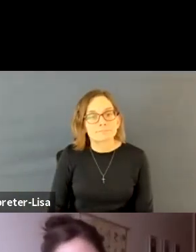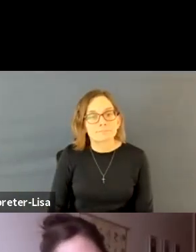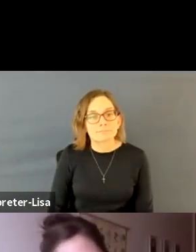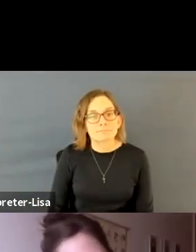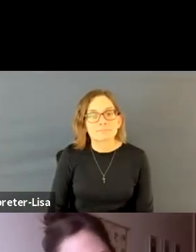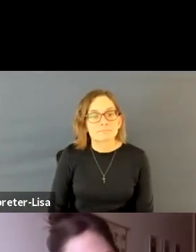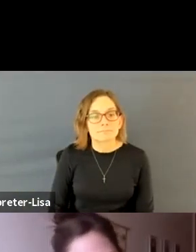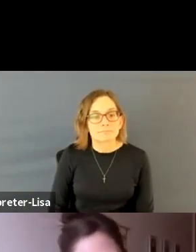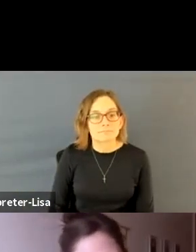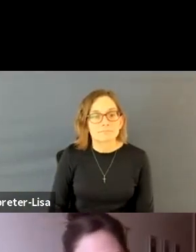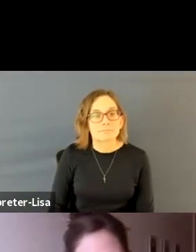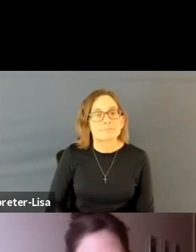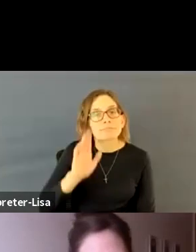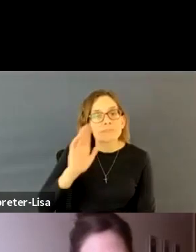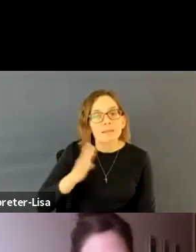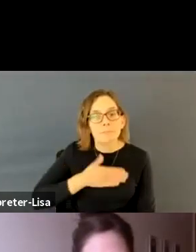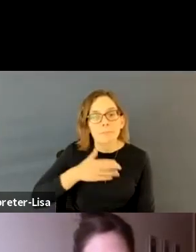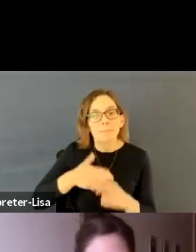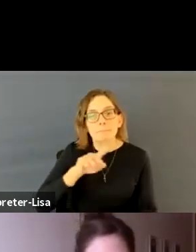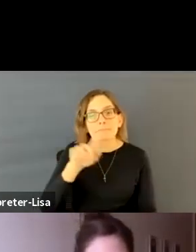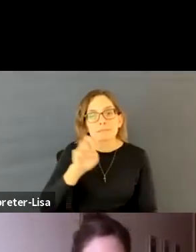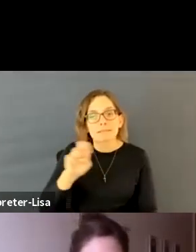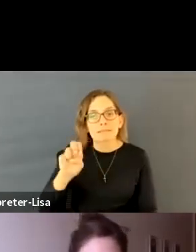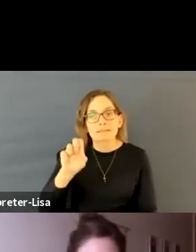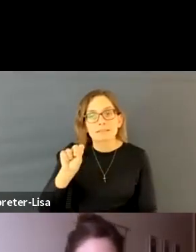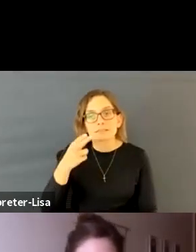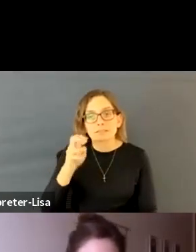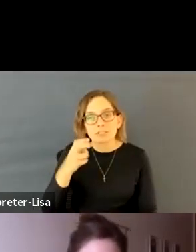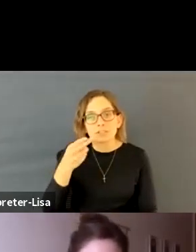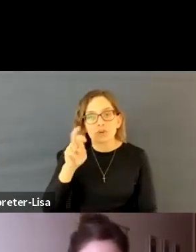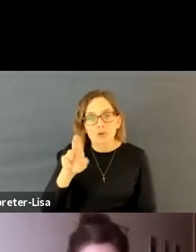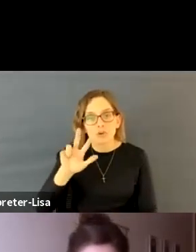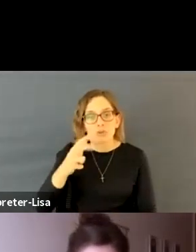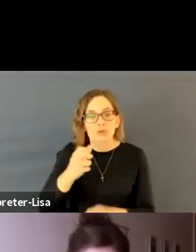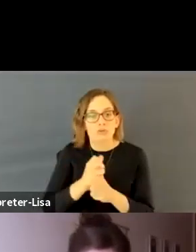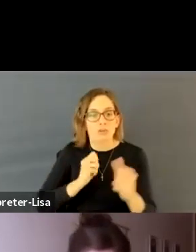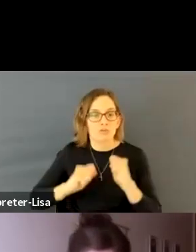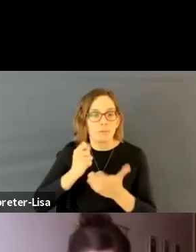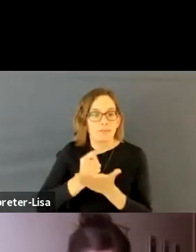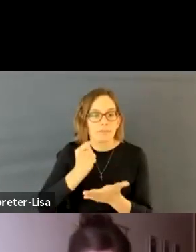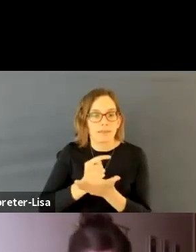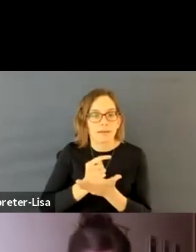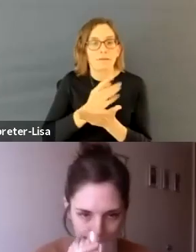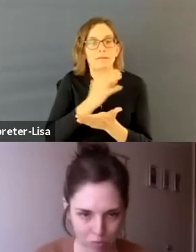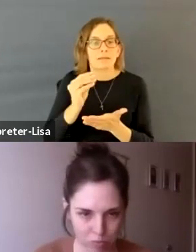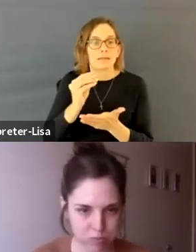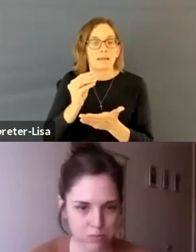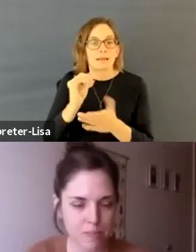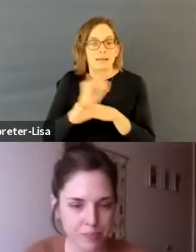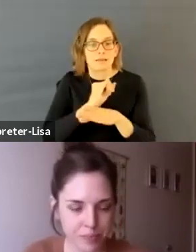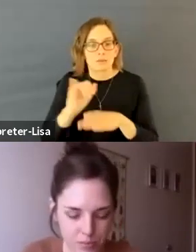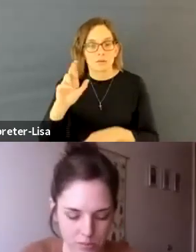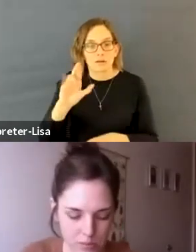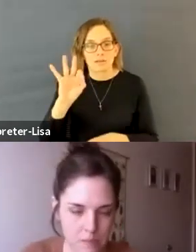Hello, my name is Z, she, her. I'm the third year drama therapy student and I'm the intern for RFL. The reason